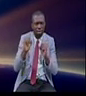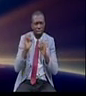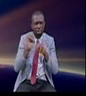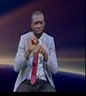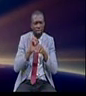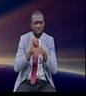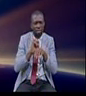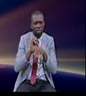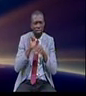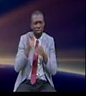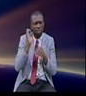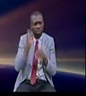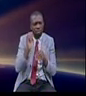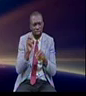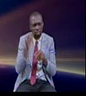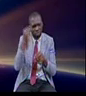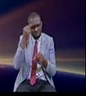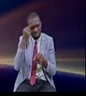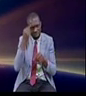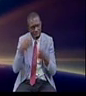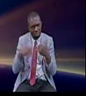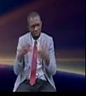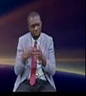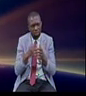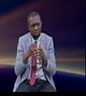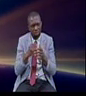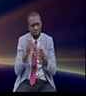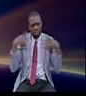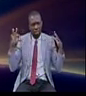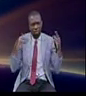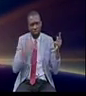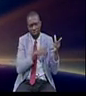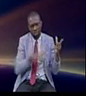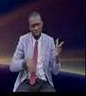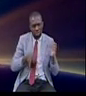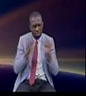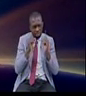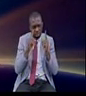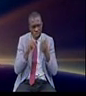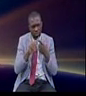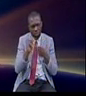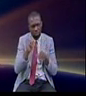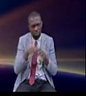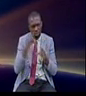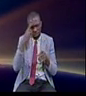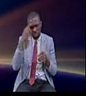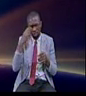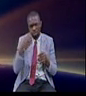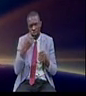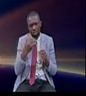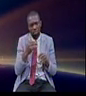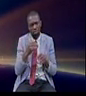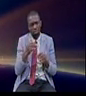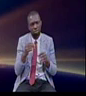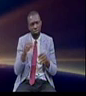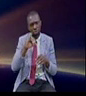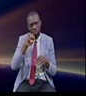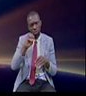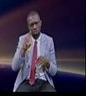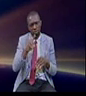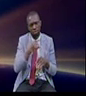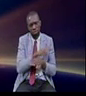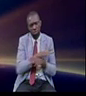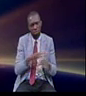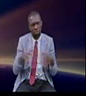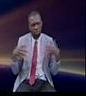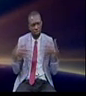things, behold, the angel of the Lord appeared unto him in a dream, saying, Joseph, thou son of David, fear not to take unto